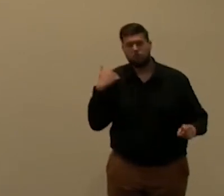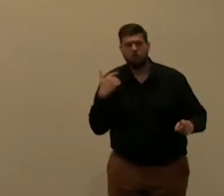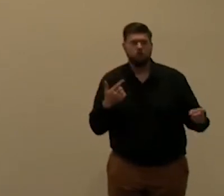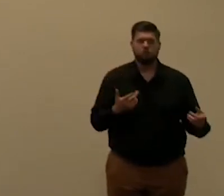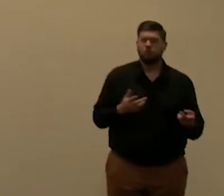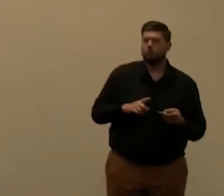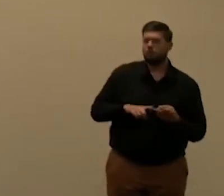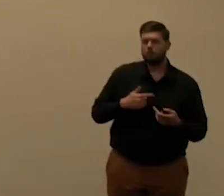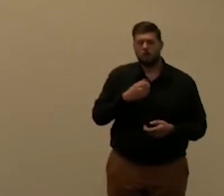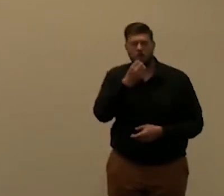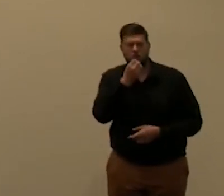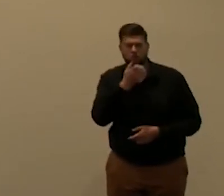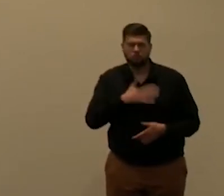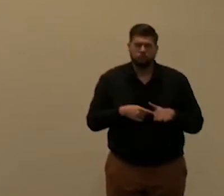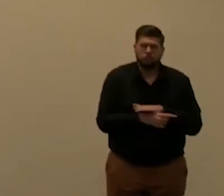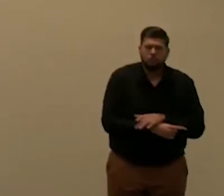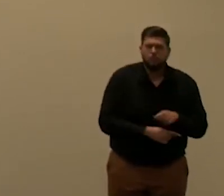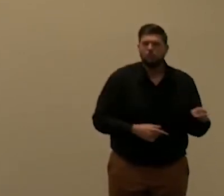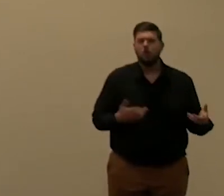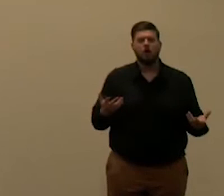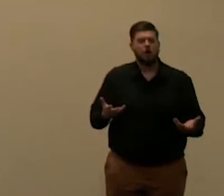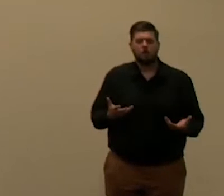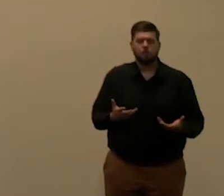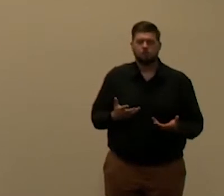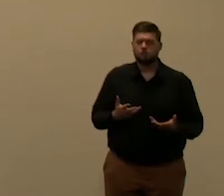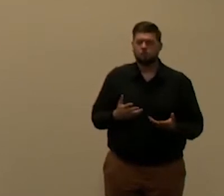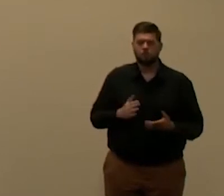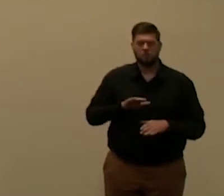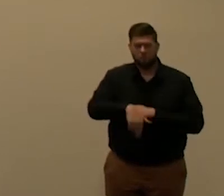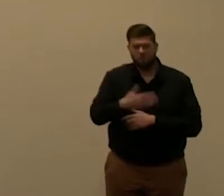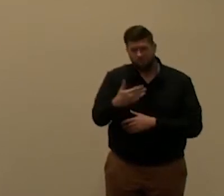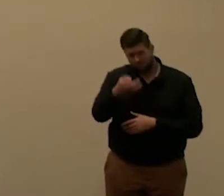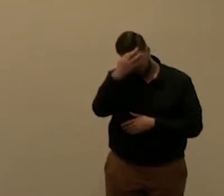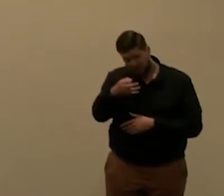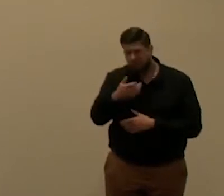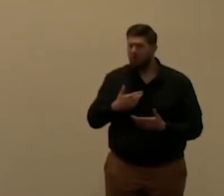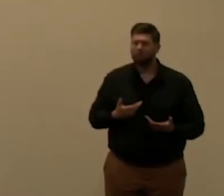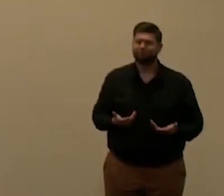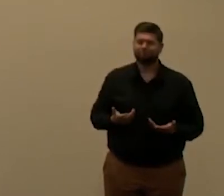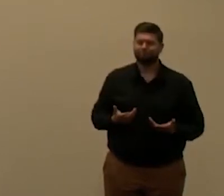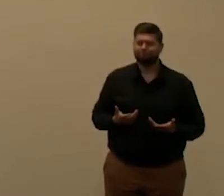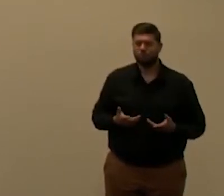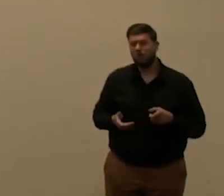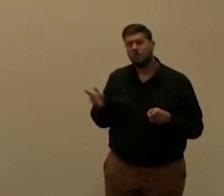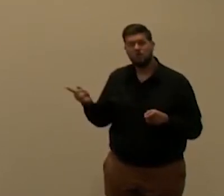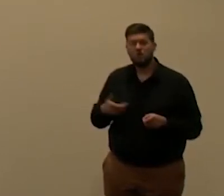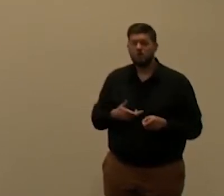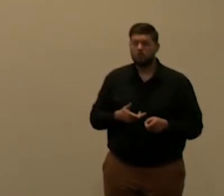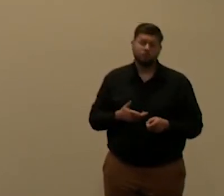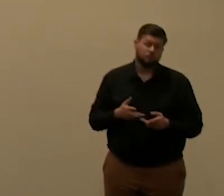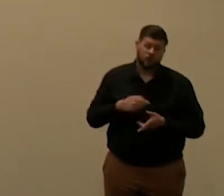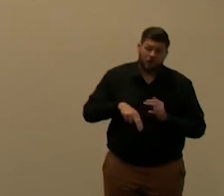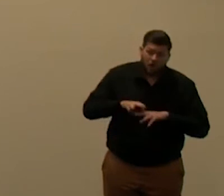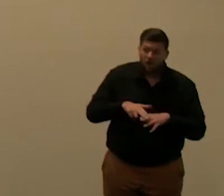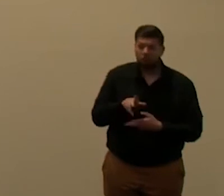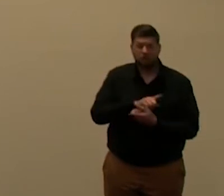I'm getting hungry, so yeah, I want to do something else. But it's not always bad to have a long meeting. For example, when you really want to